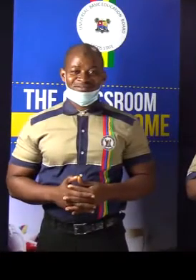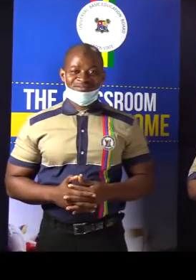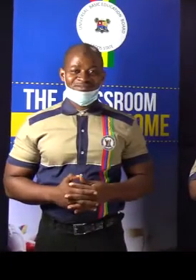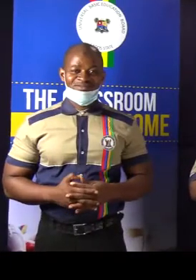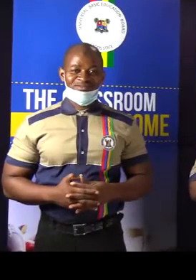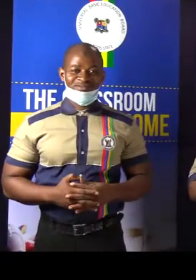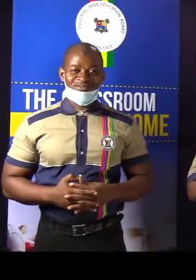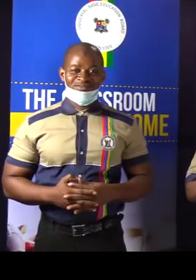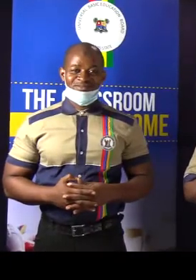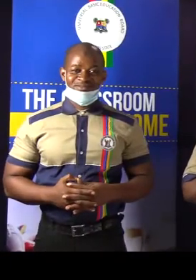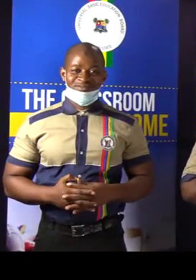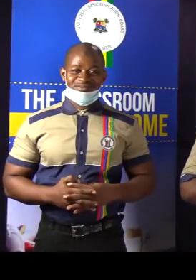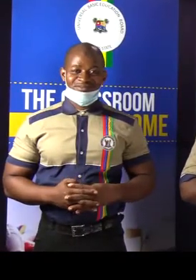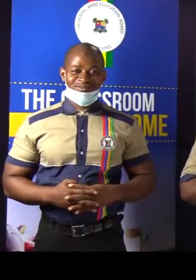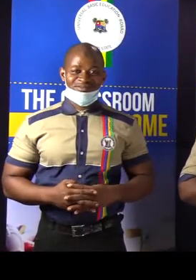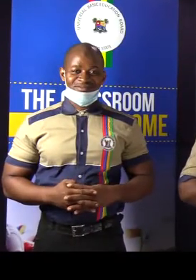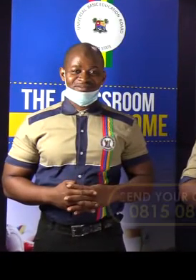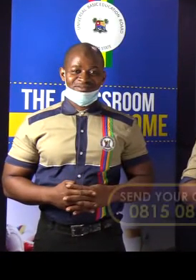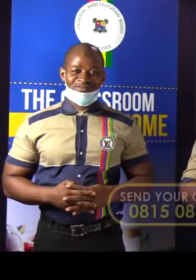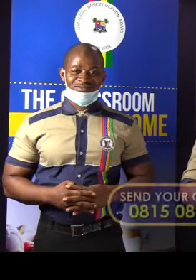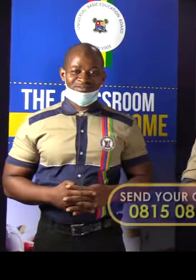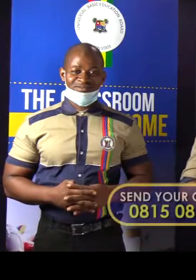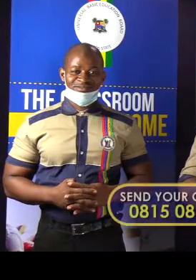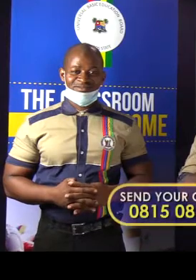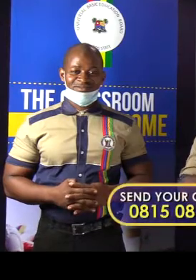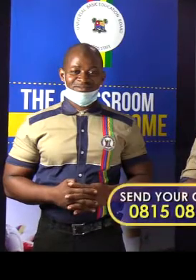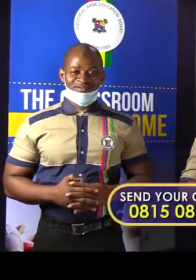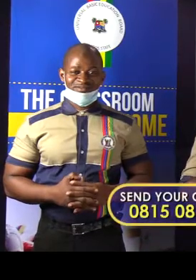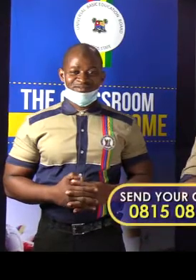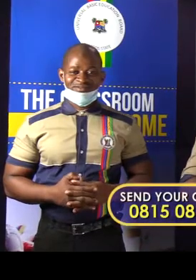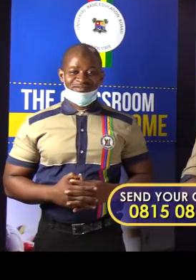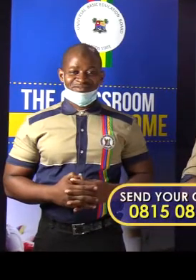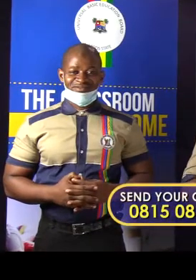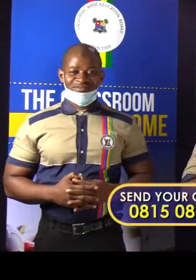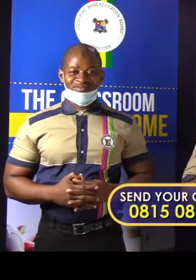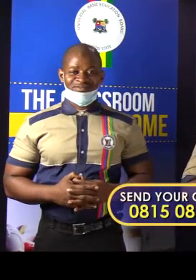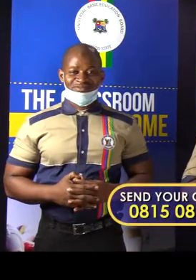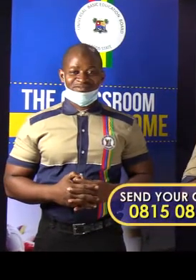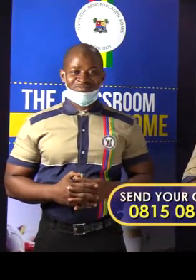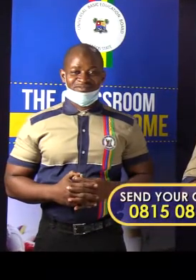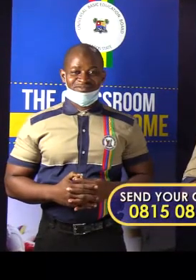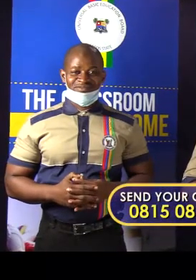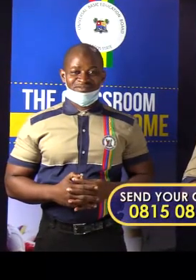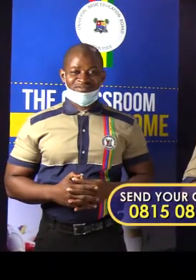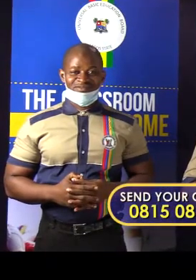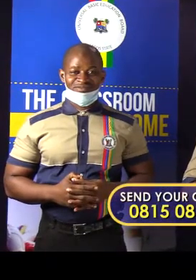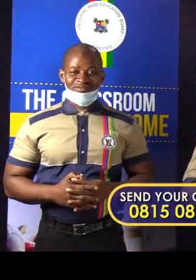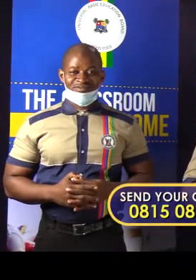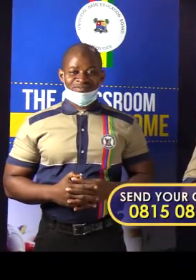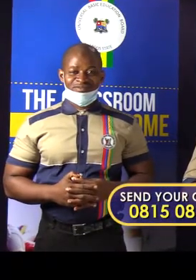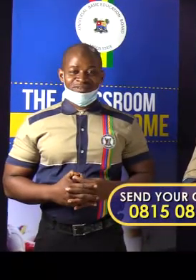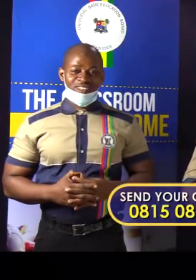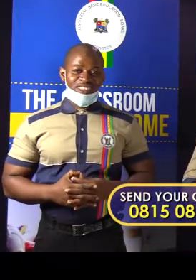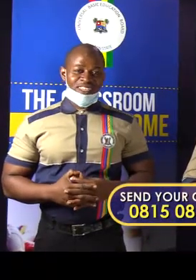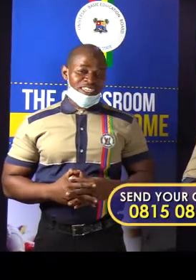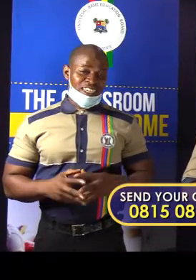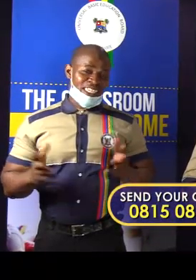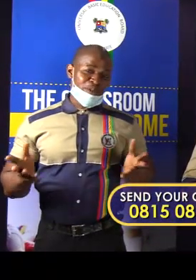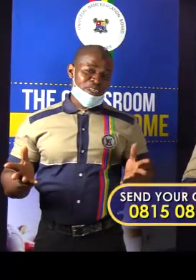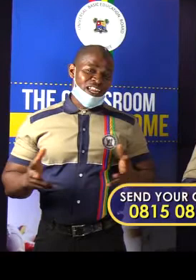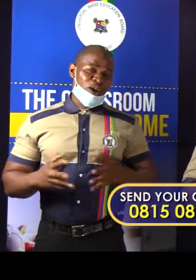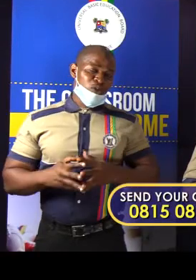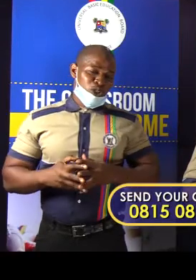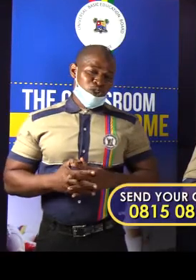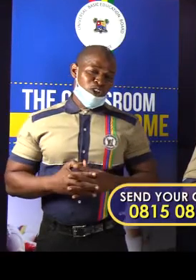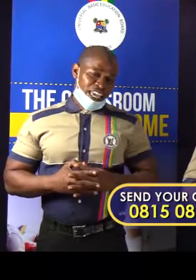My wonderful pupils, we have come to the end of another beautiful edition on the classroom in your home. It